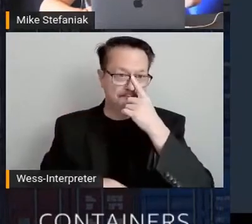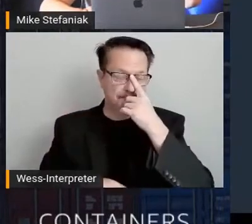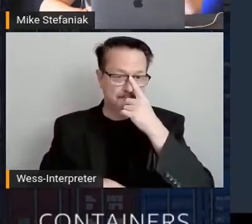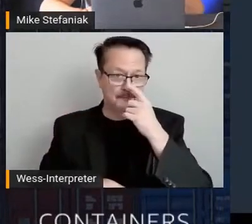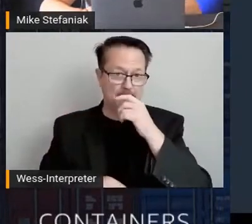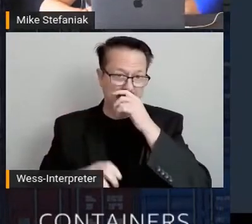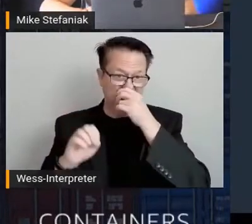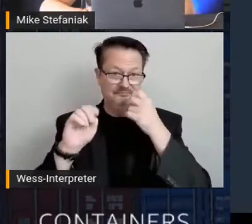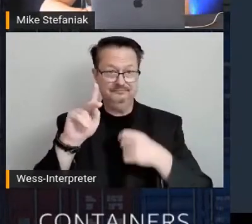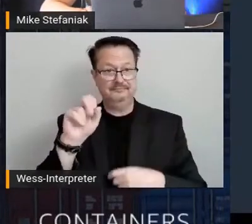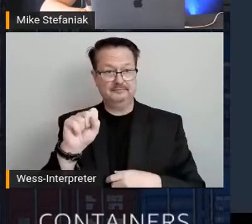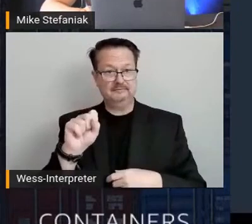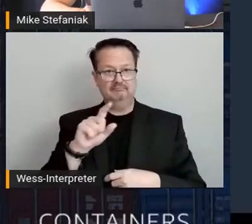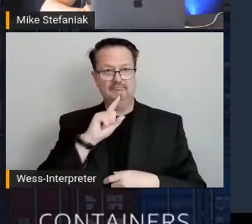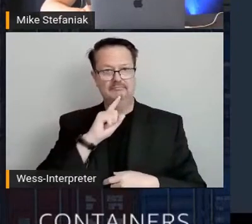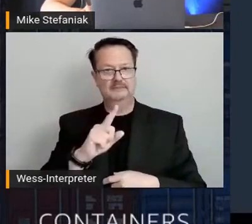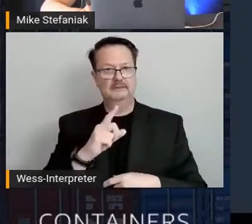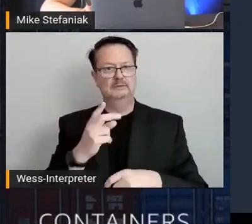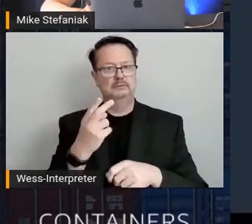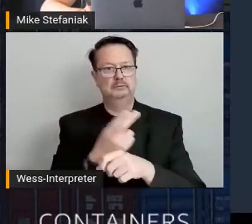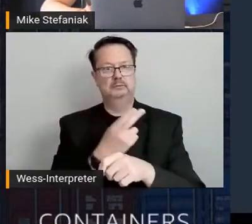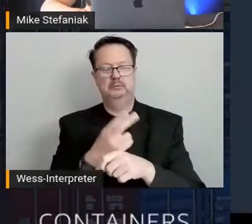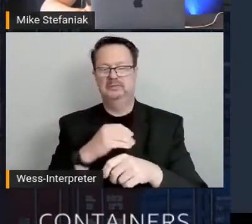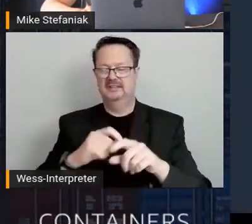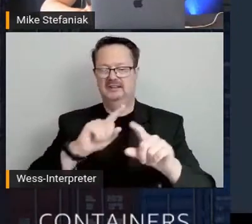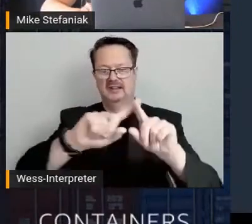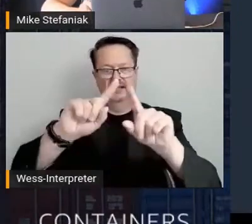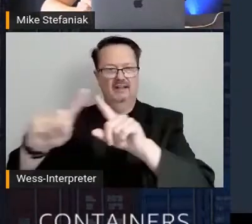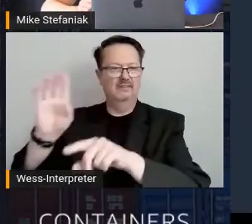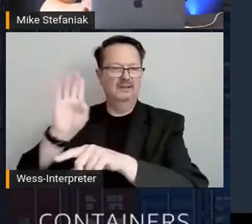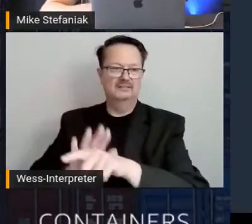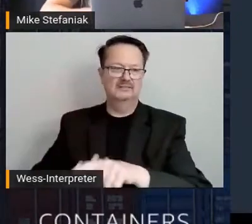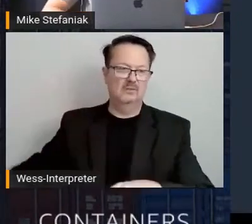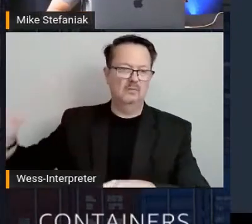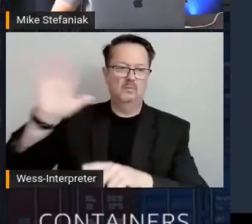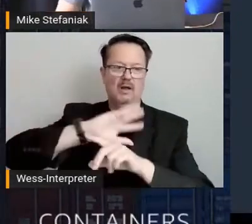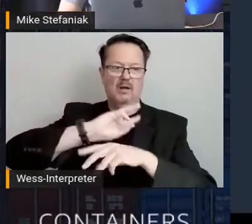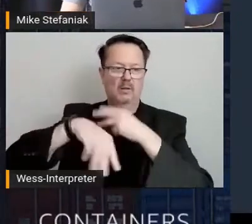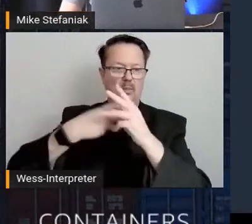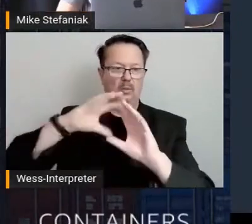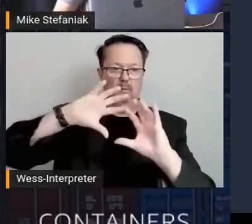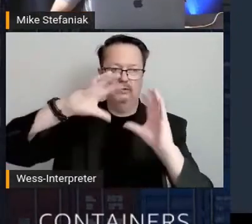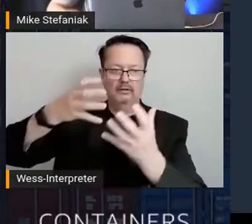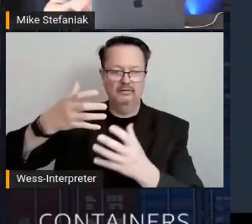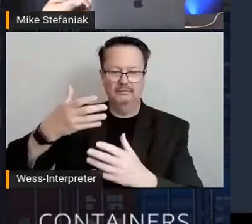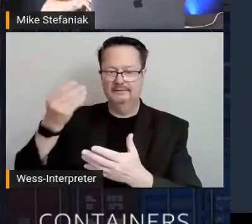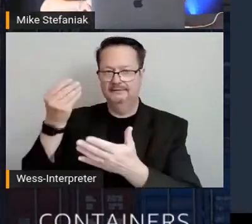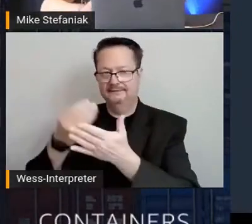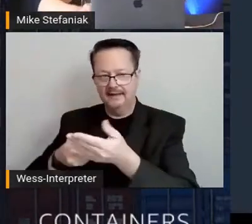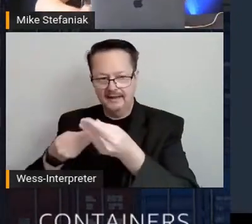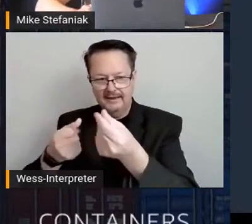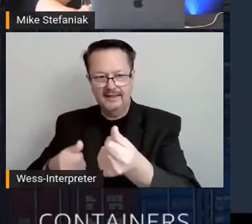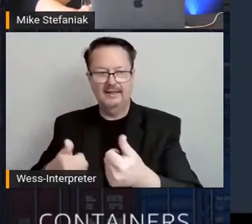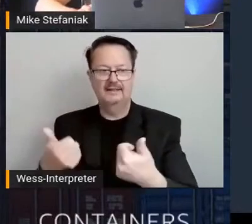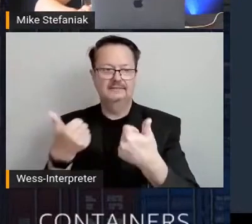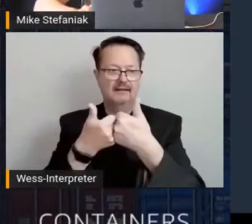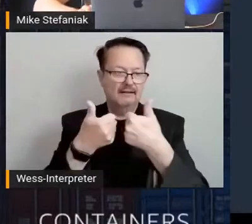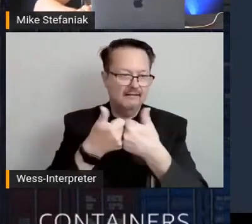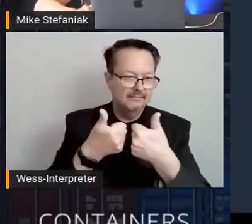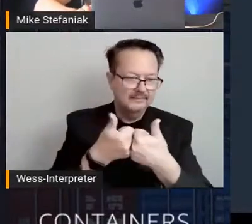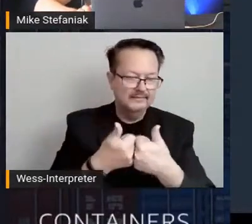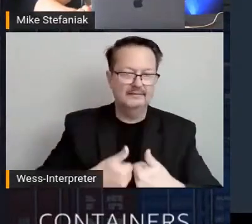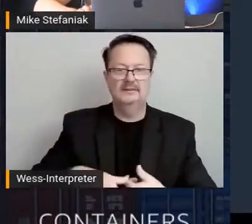So EKS is used in every industry around the world, from finance to gaming to social